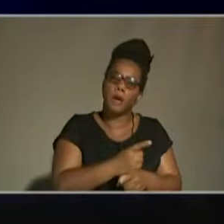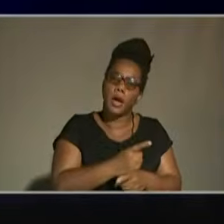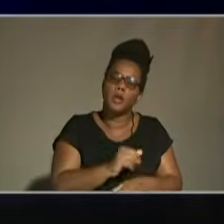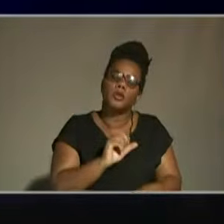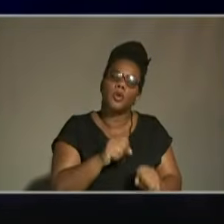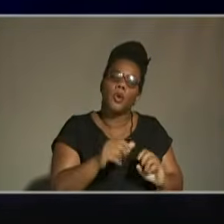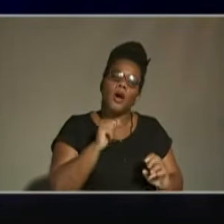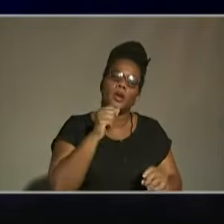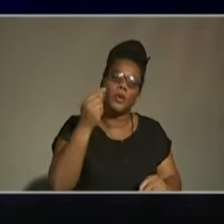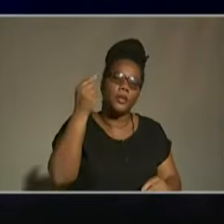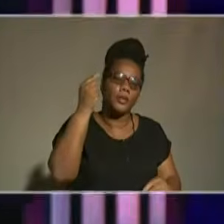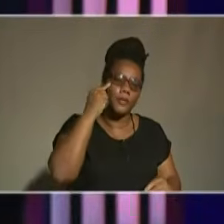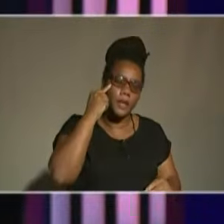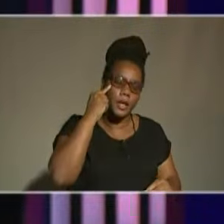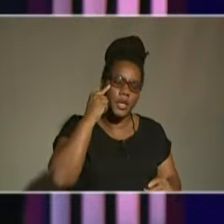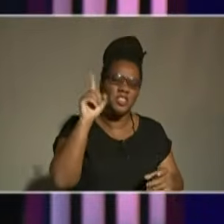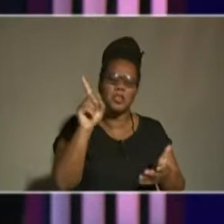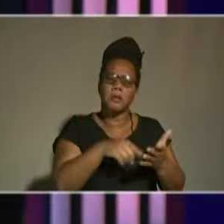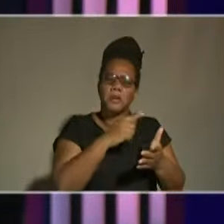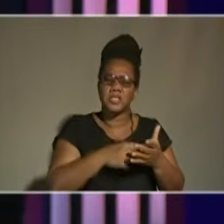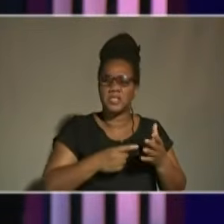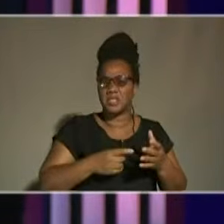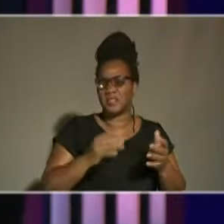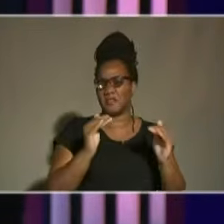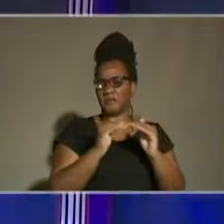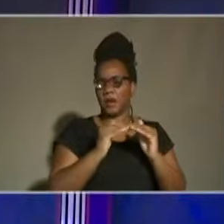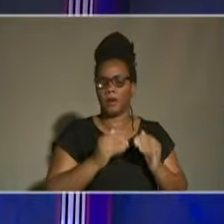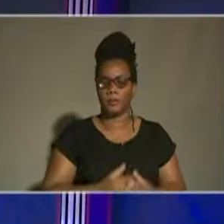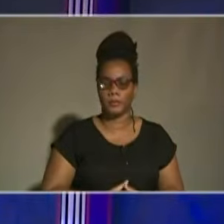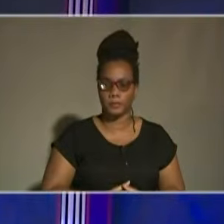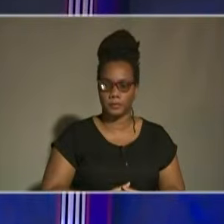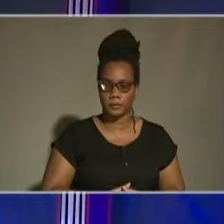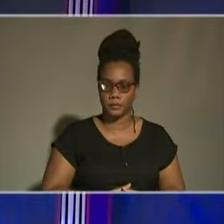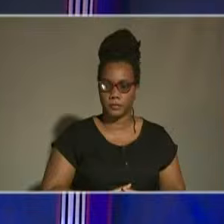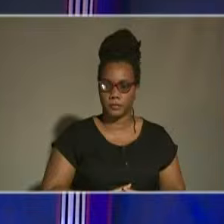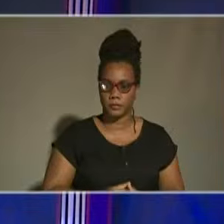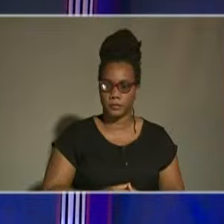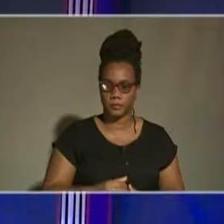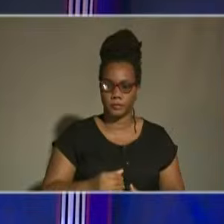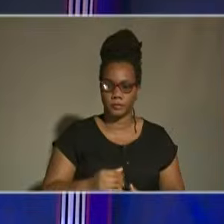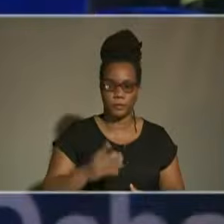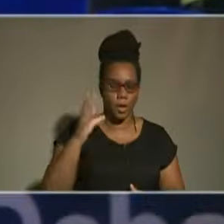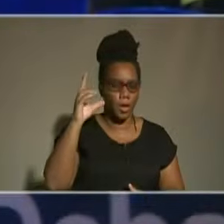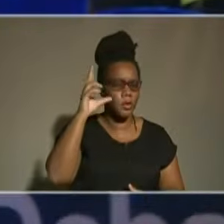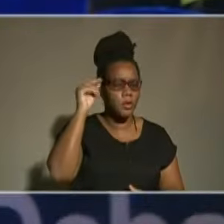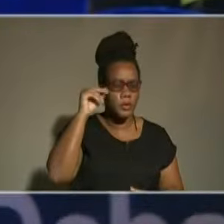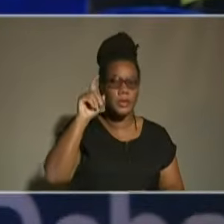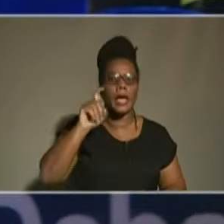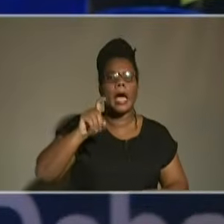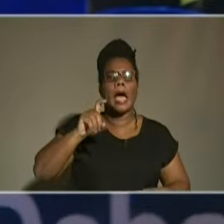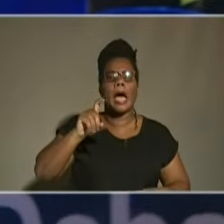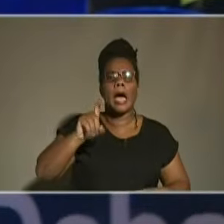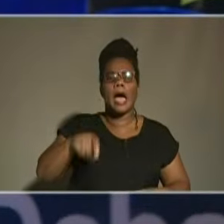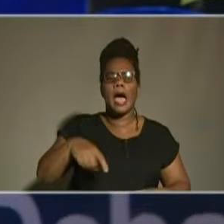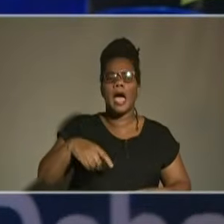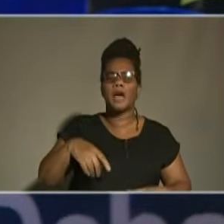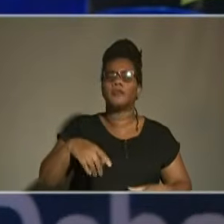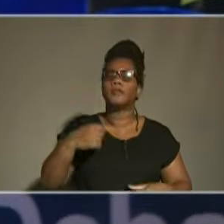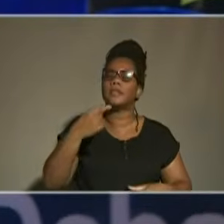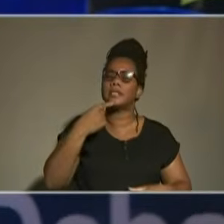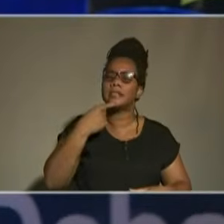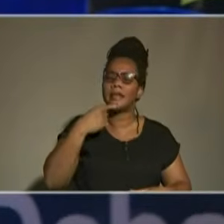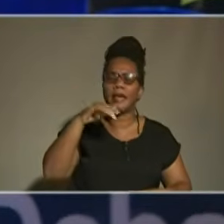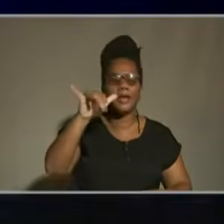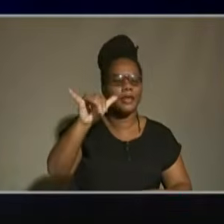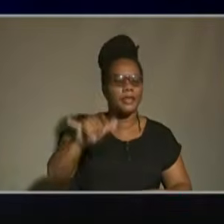the criticism is justified. Thank you, Mr. Golding. Dr. Holness now has... I have to call out that the leader of the opposition is